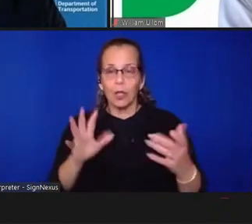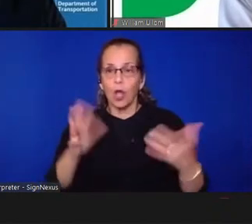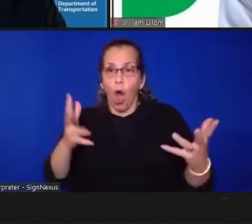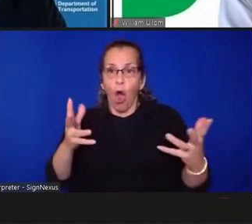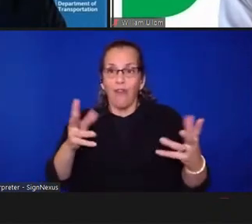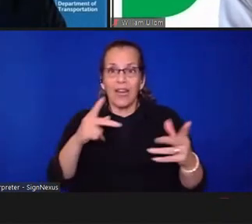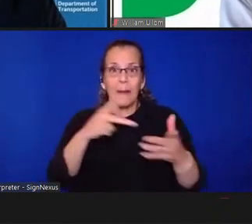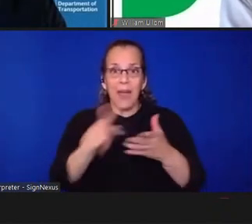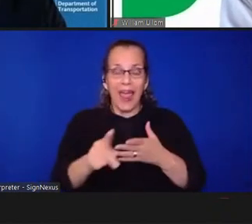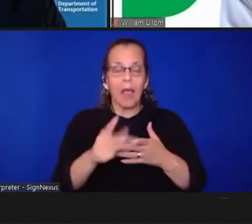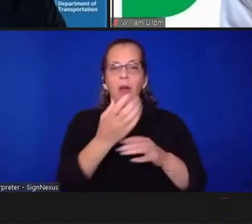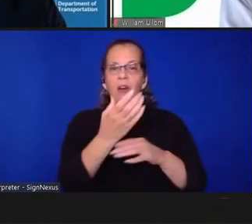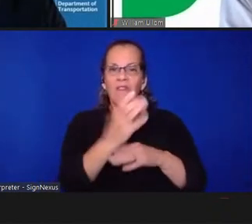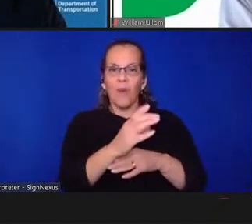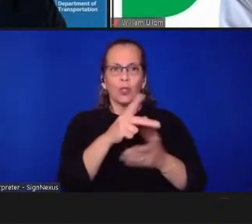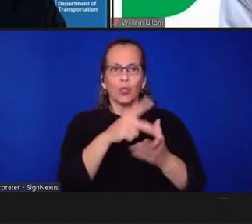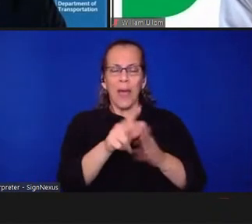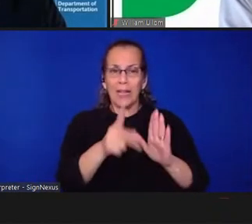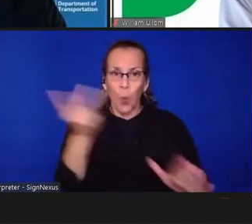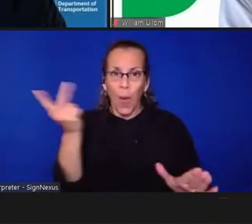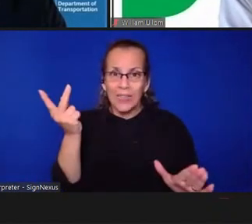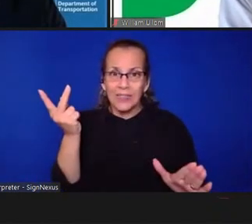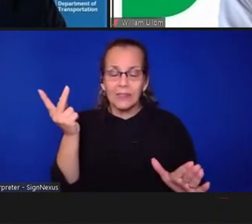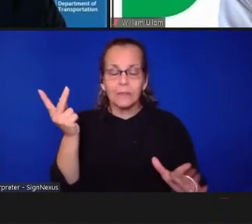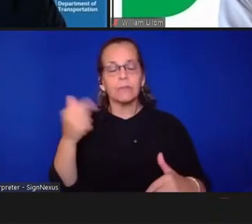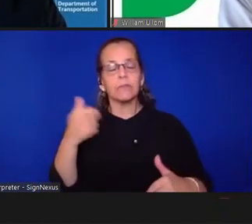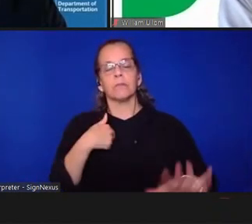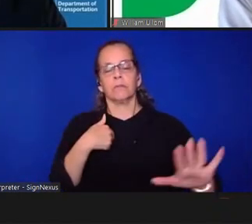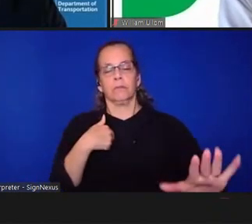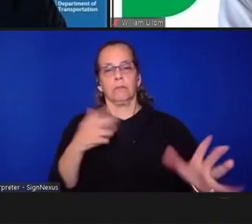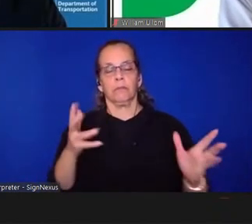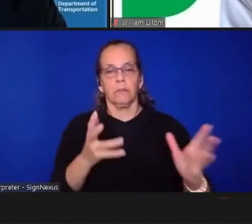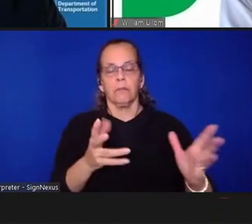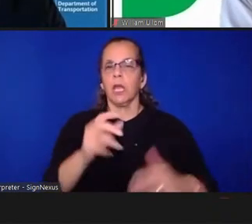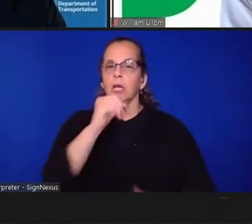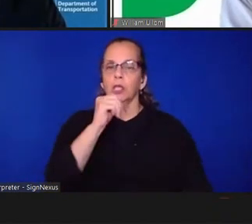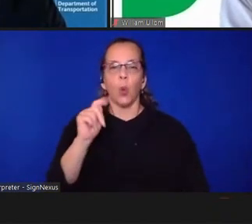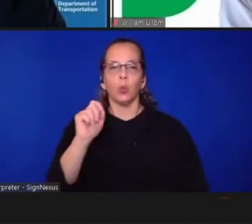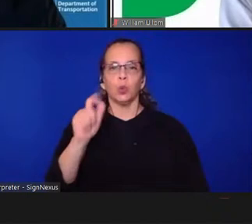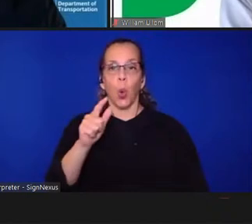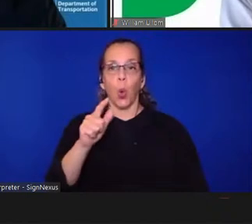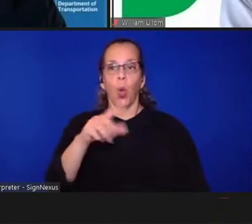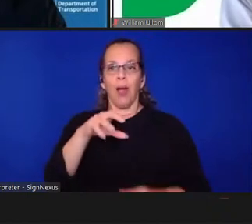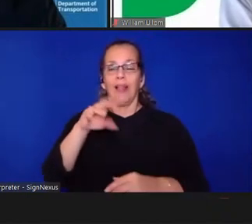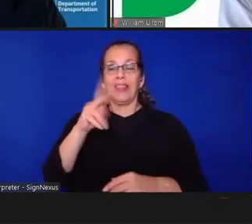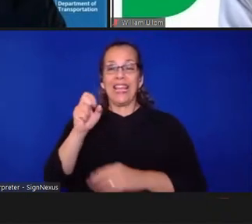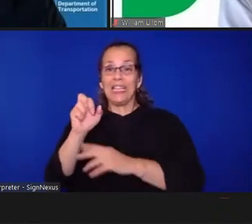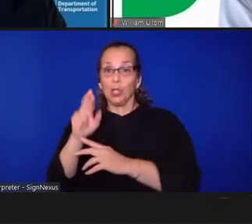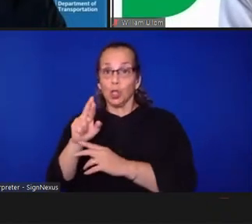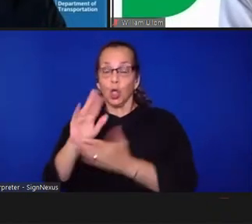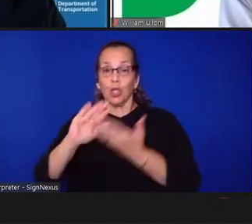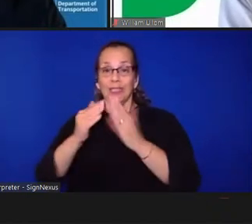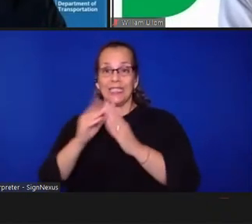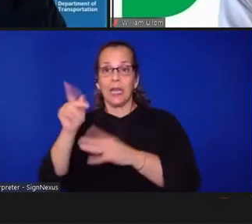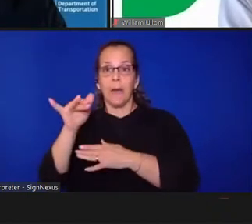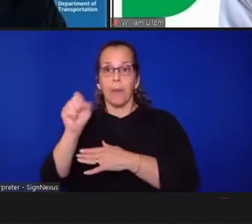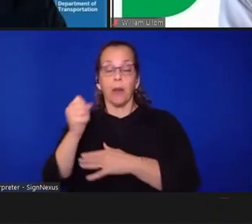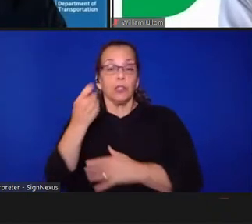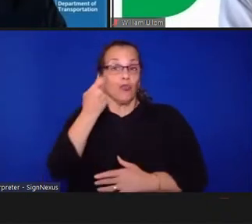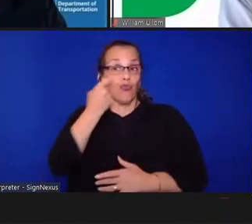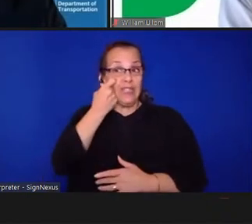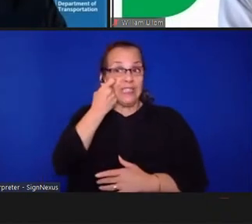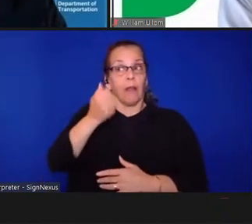twice I also urge commission to consider not totaling Intercity buses I recently took a bus from Baltimore for the first time since